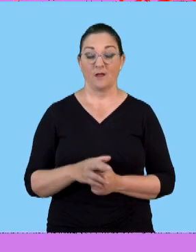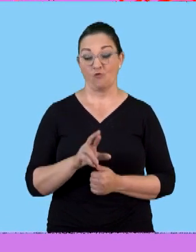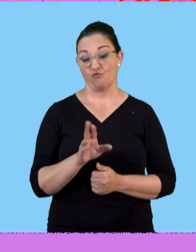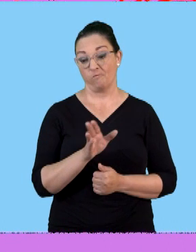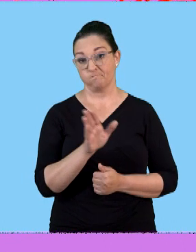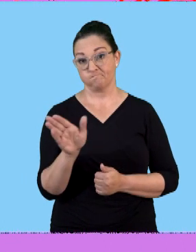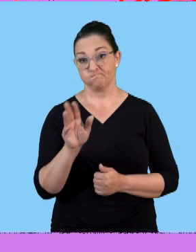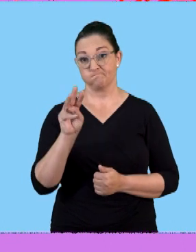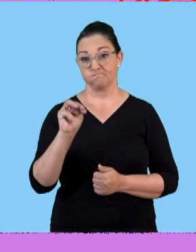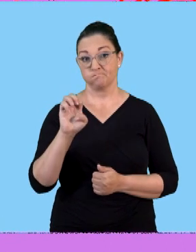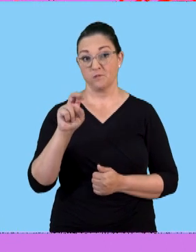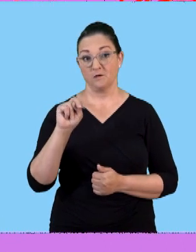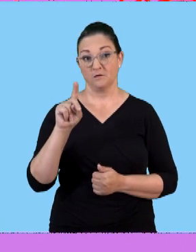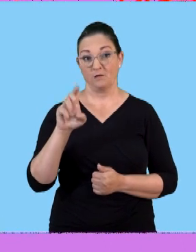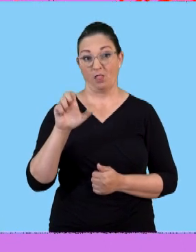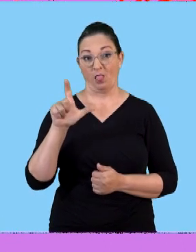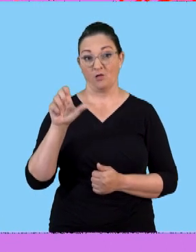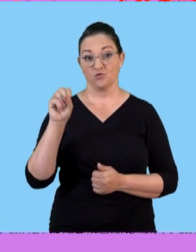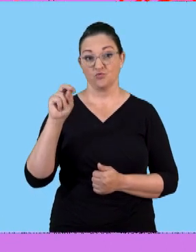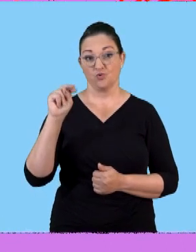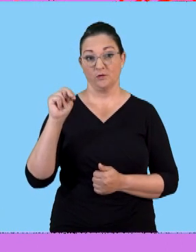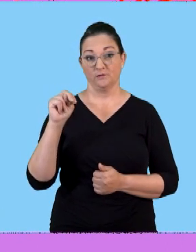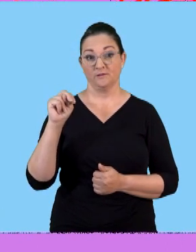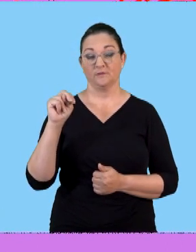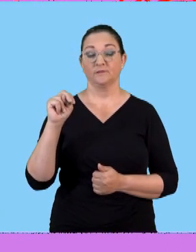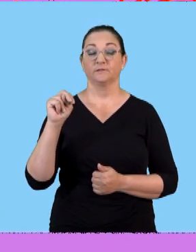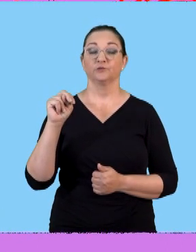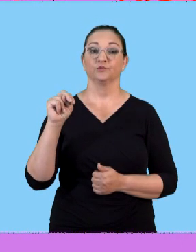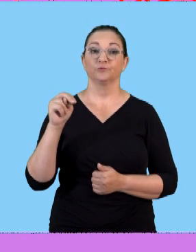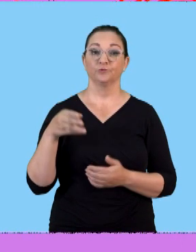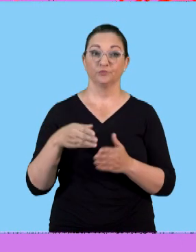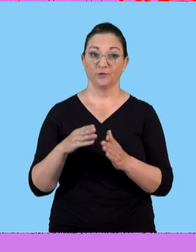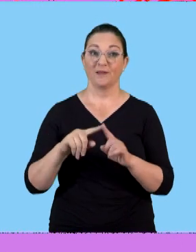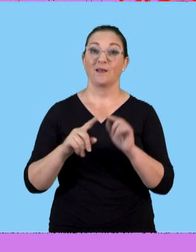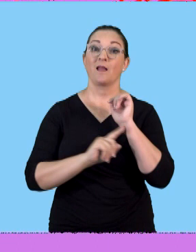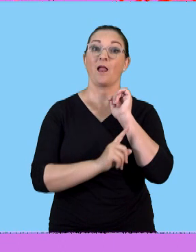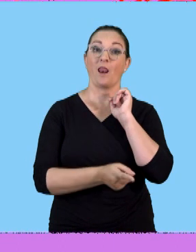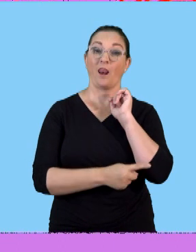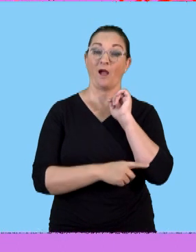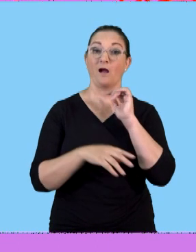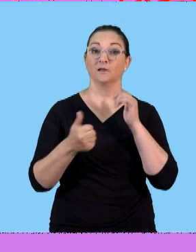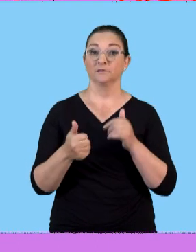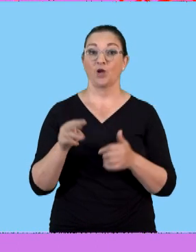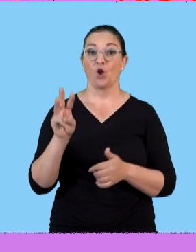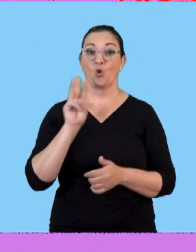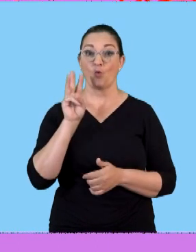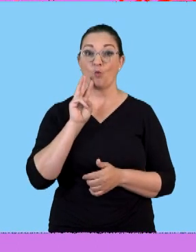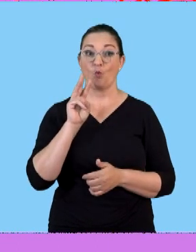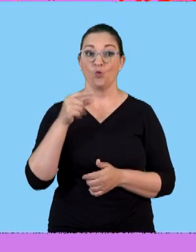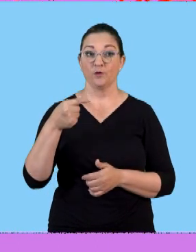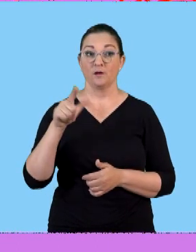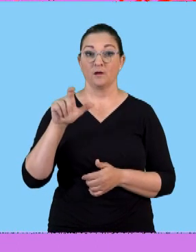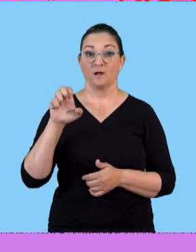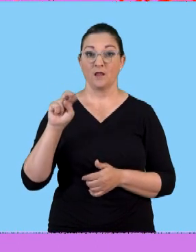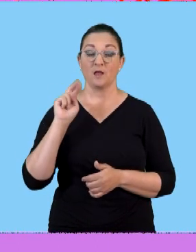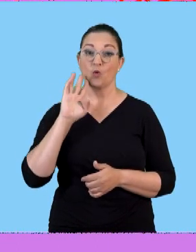Turn right into Mendelssohn Street. And then we can say, last point here, the mall or Water Glen Park will be